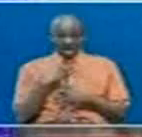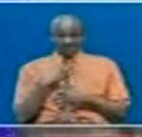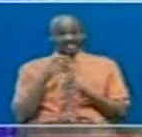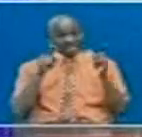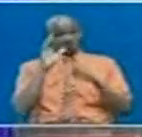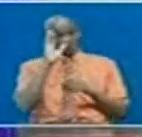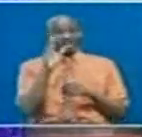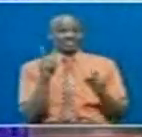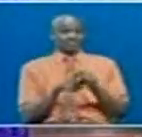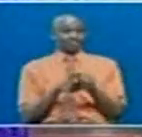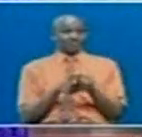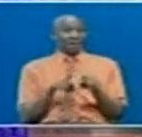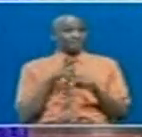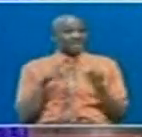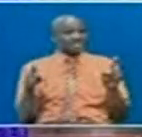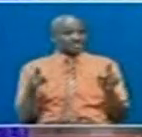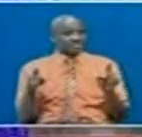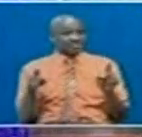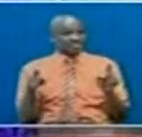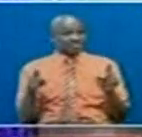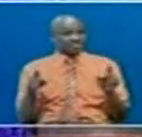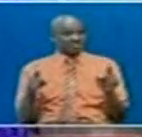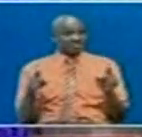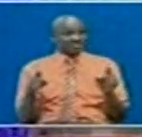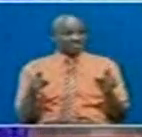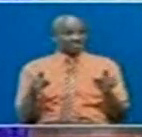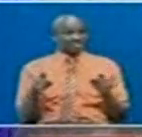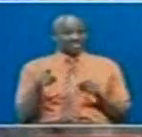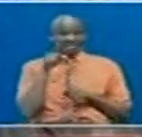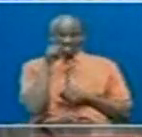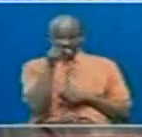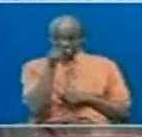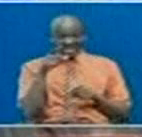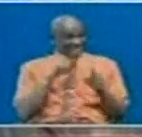language. However, that homogeneity notwithstanding,